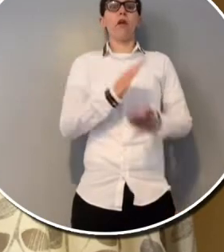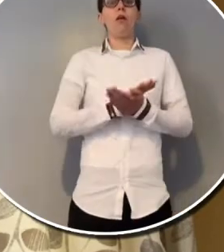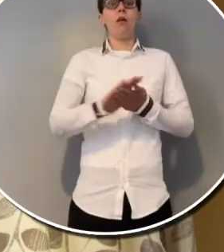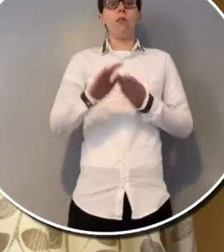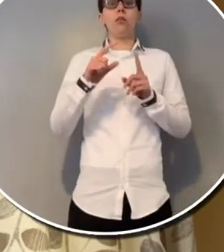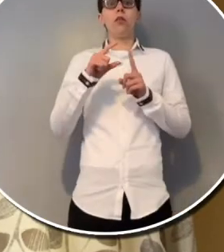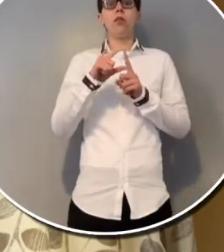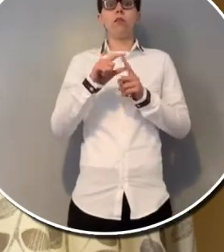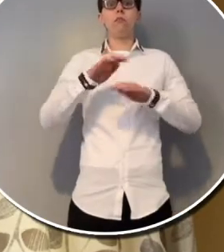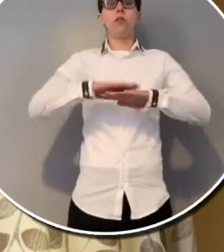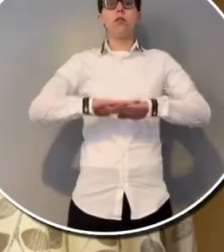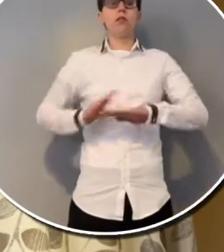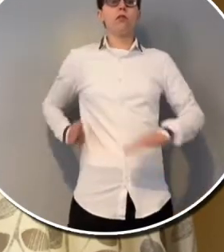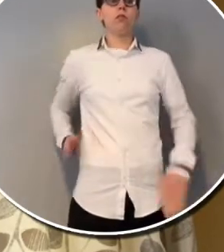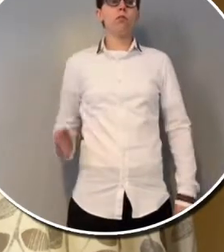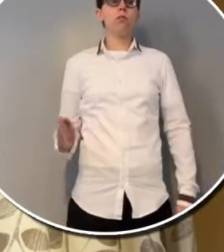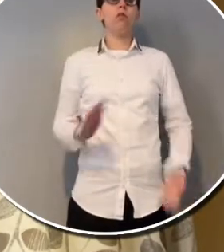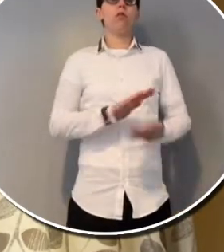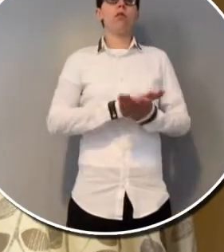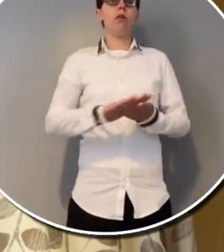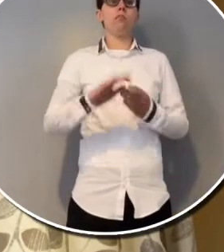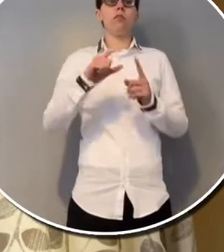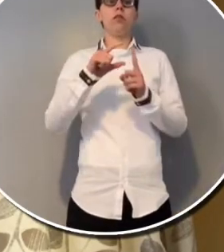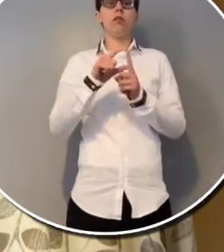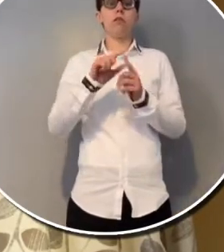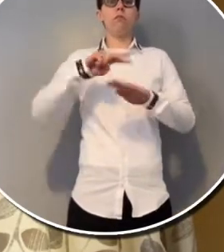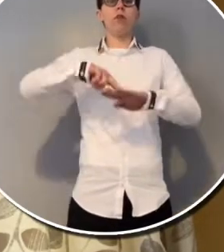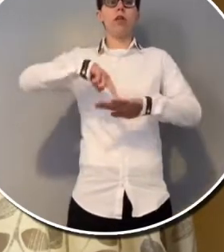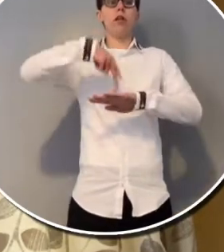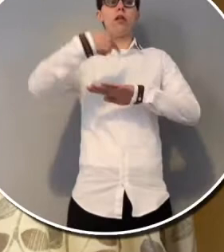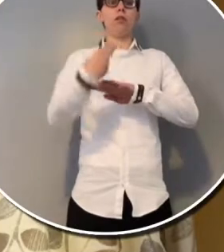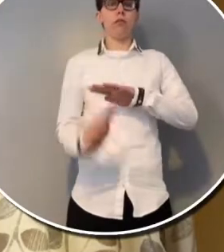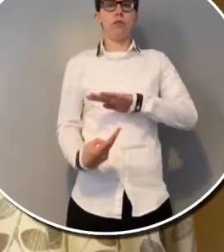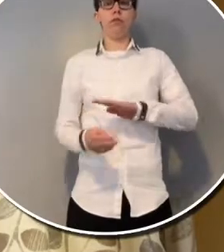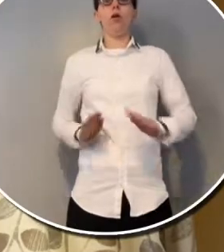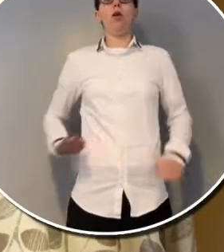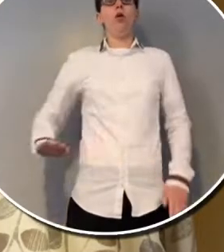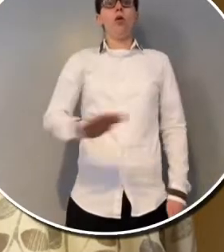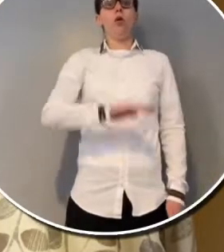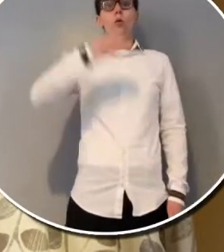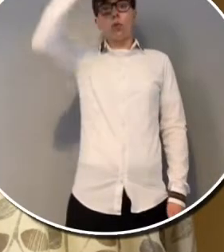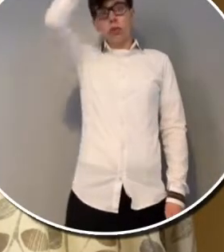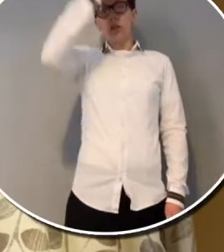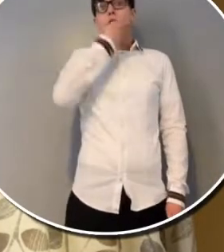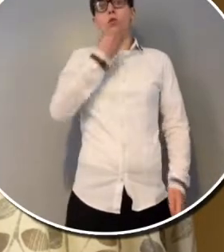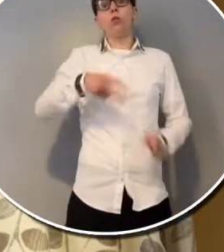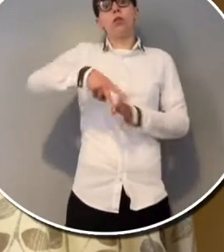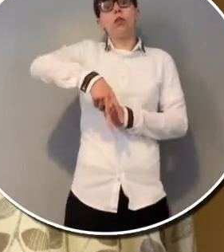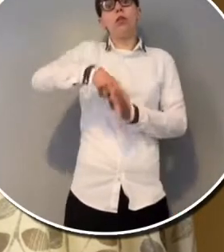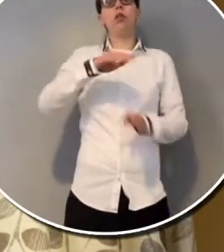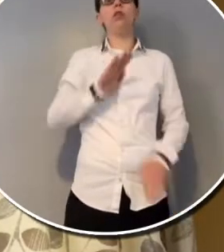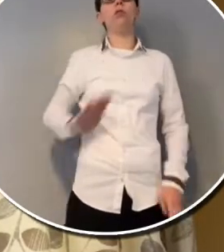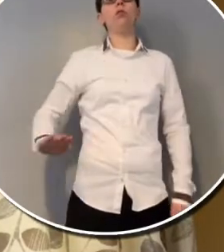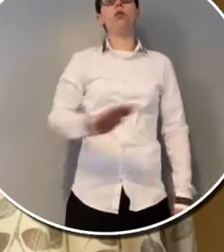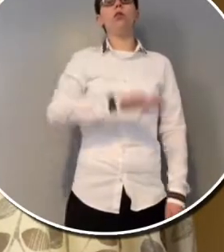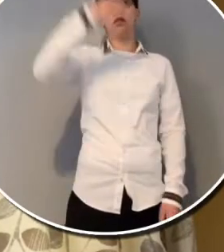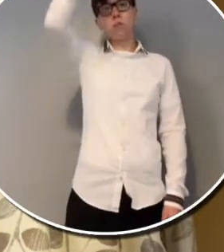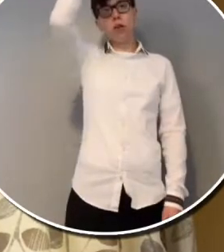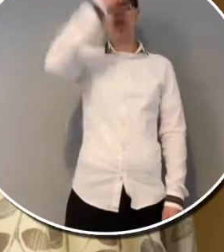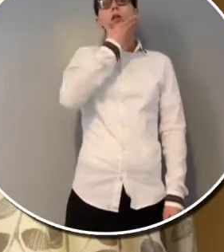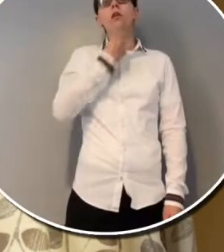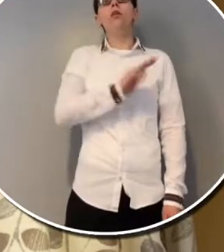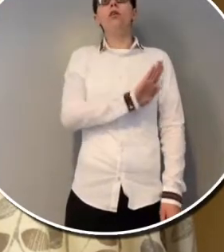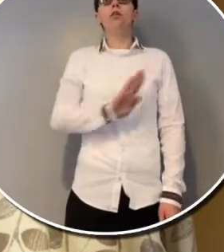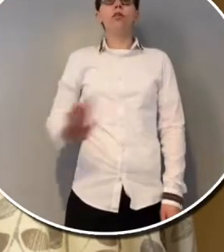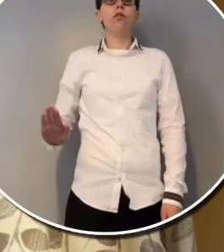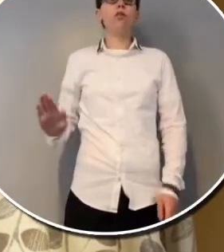together again. But it's okay. We've got Humpty back this time. We've got him back for another go. Here he is sitting